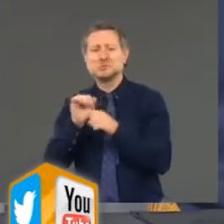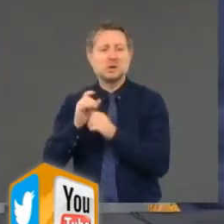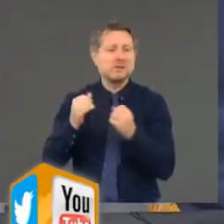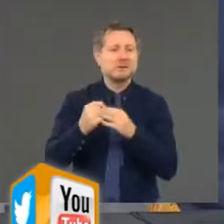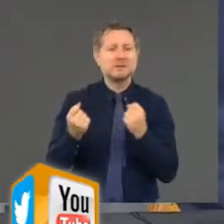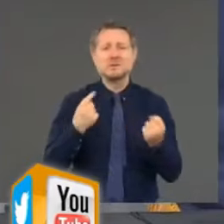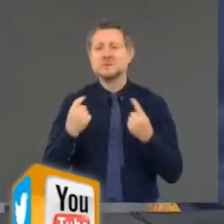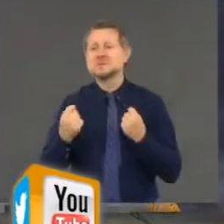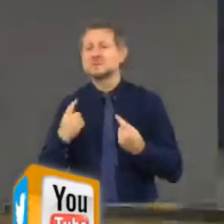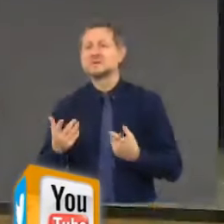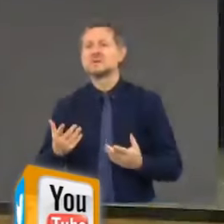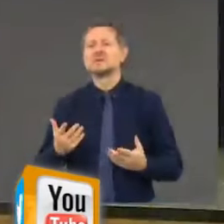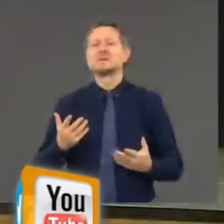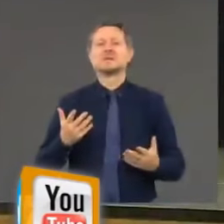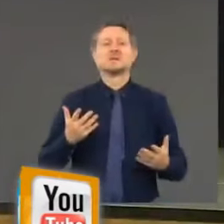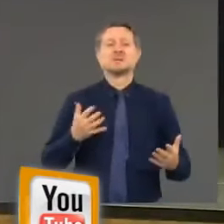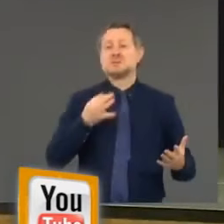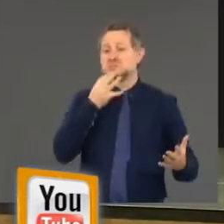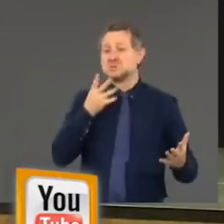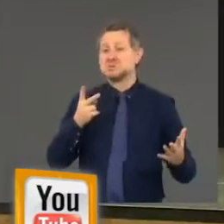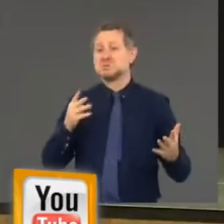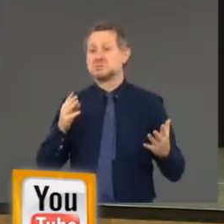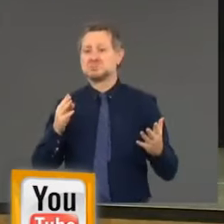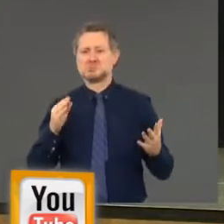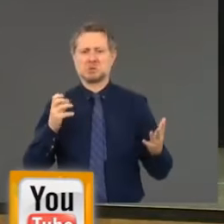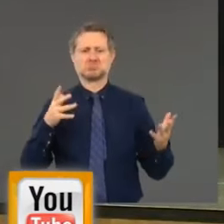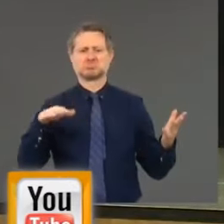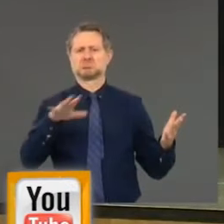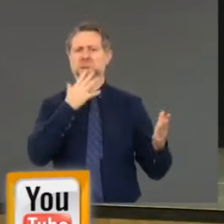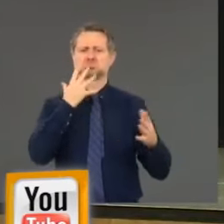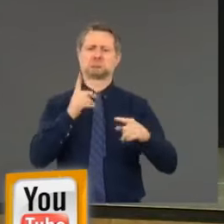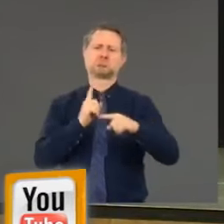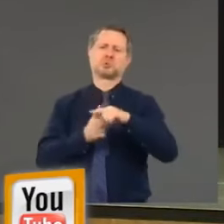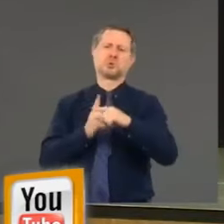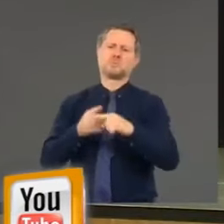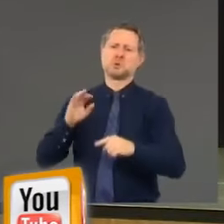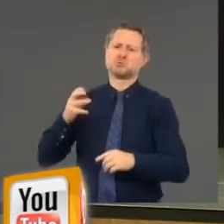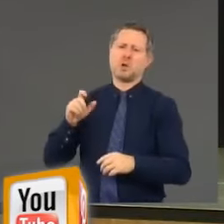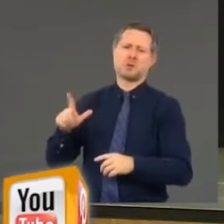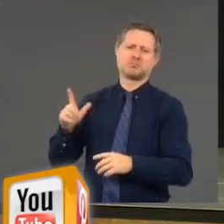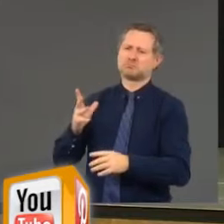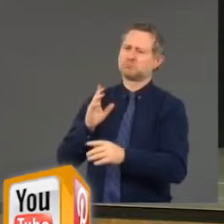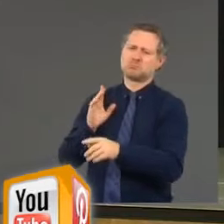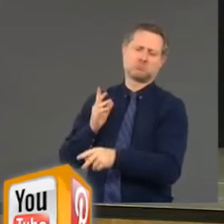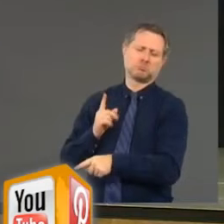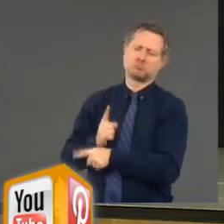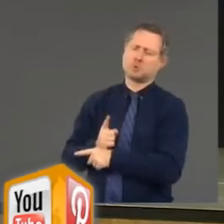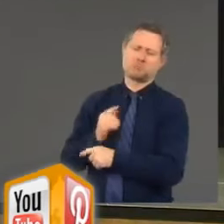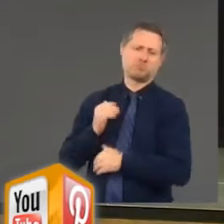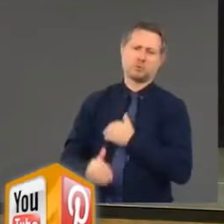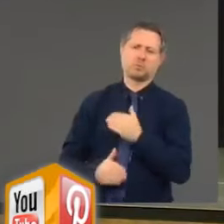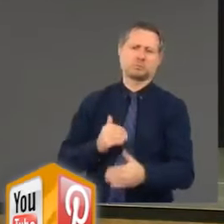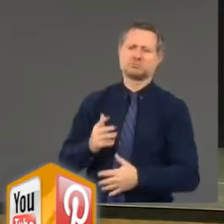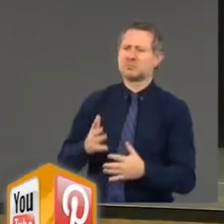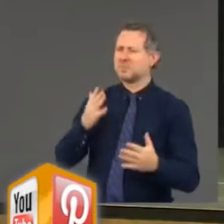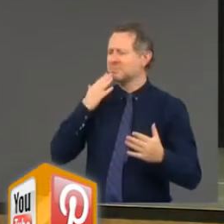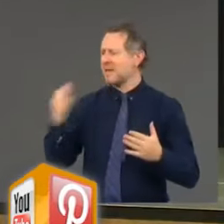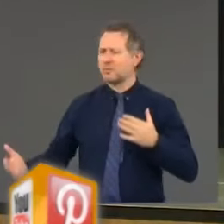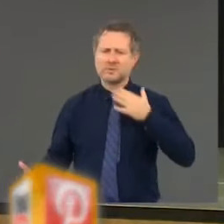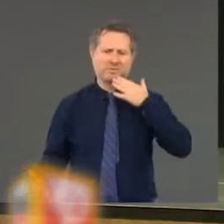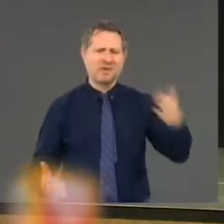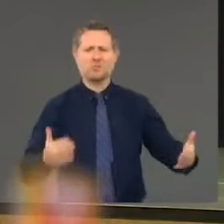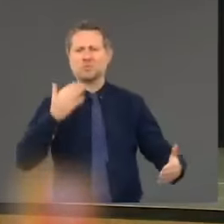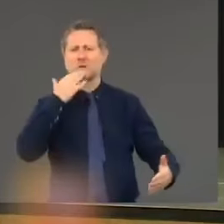No? A lot of good things happening, and just keep moving forward and do it the right way. Okay. Thank you all very much. Thank you for the